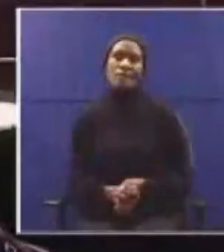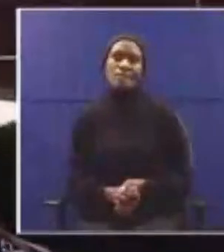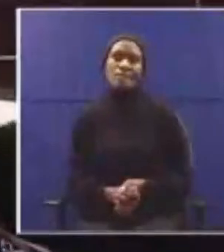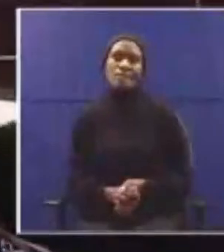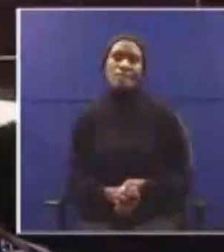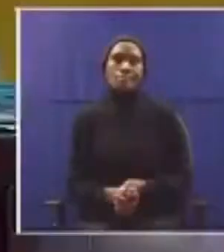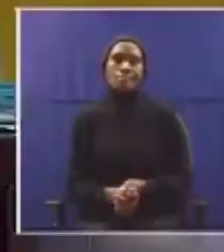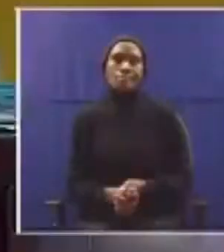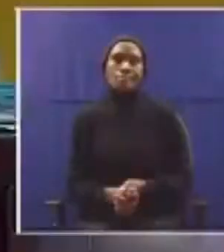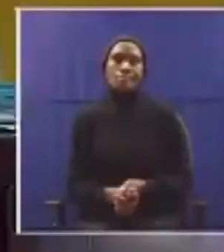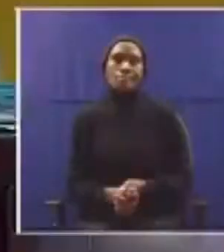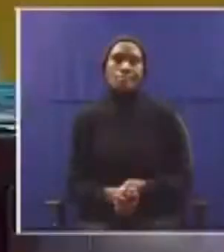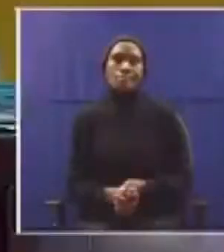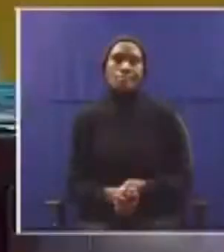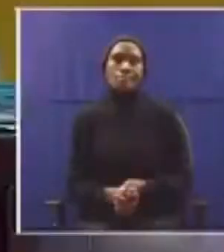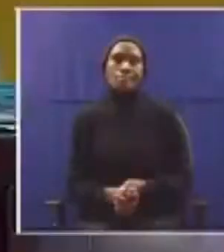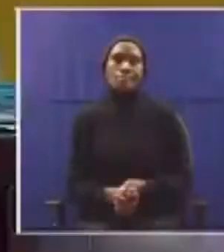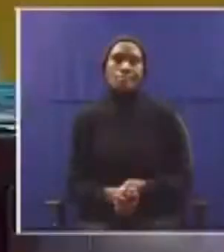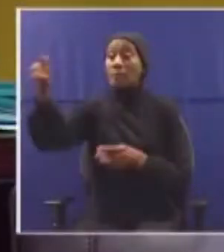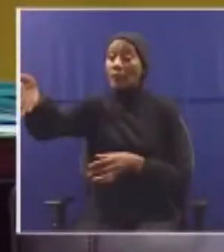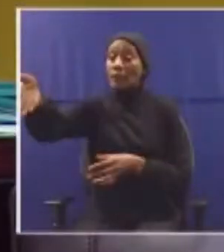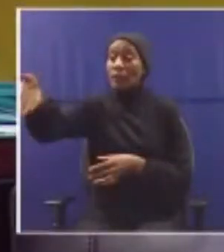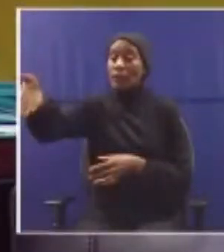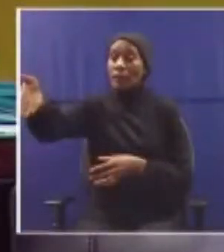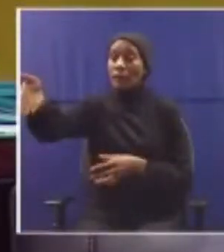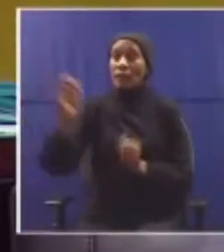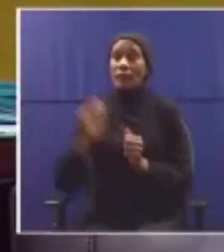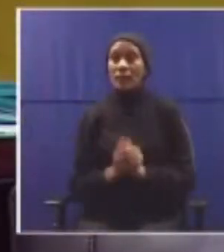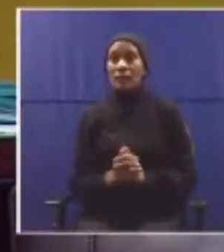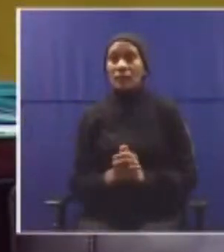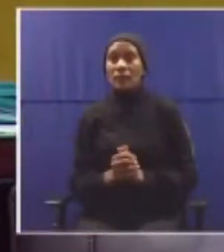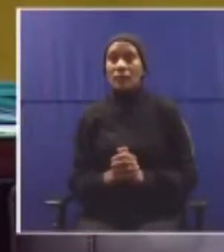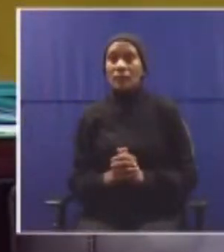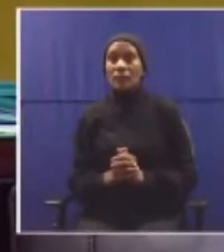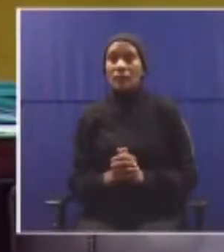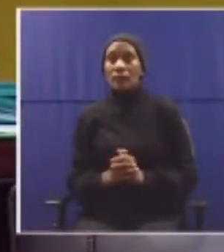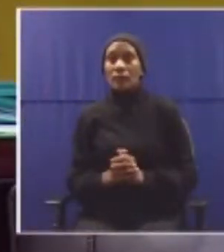And yes, Honorable Member.